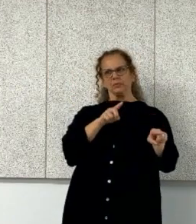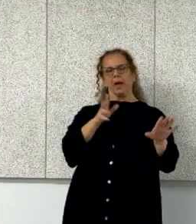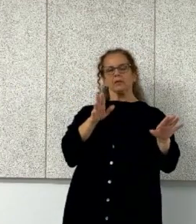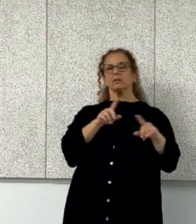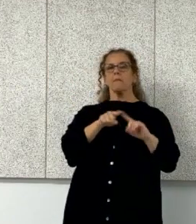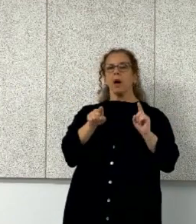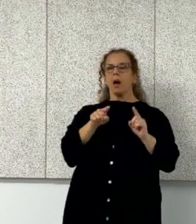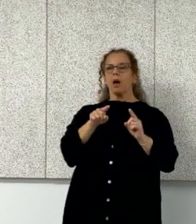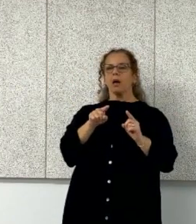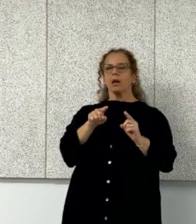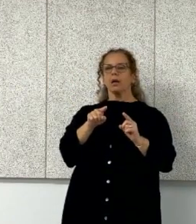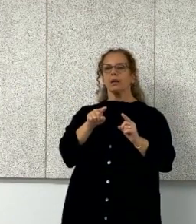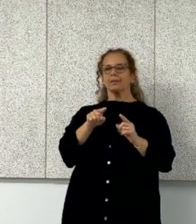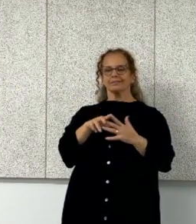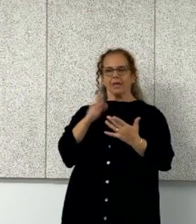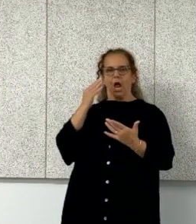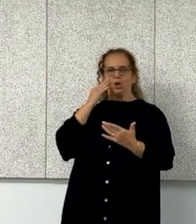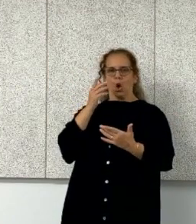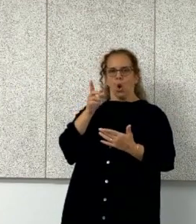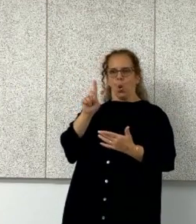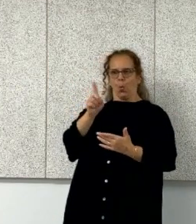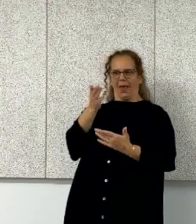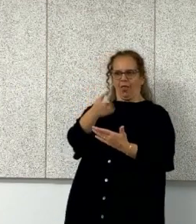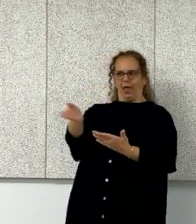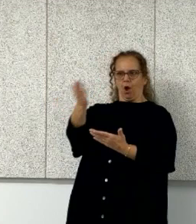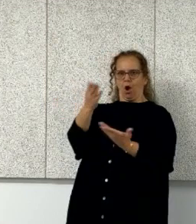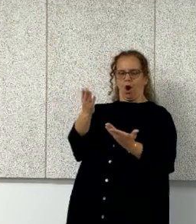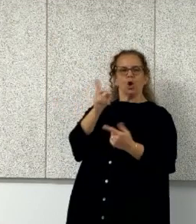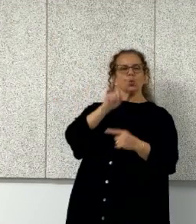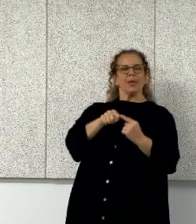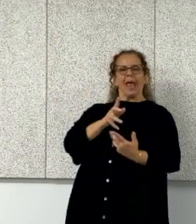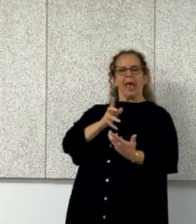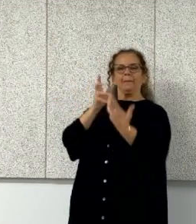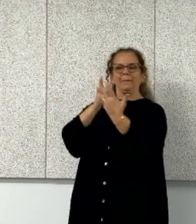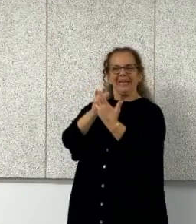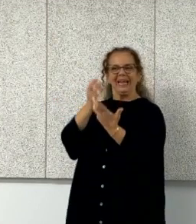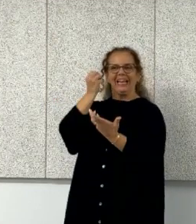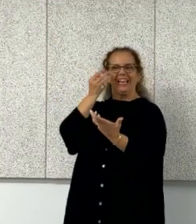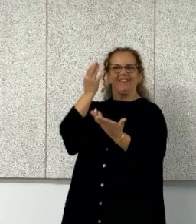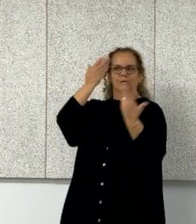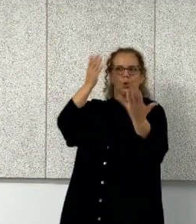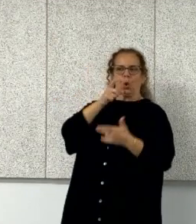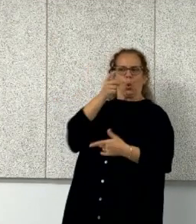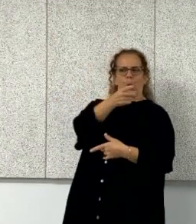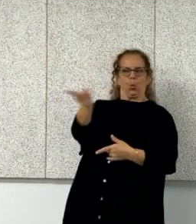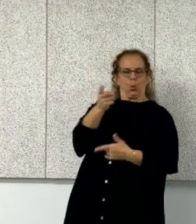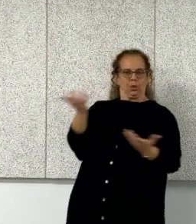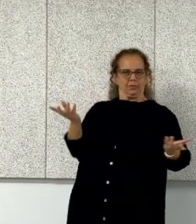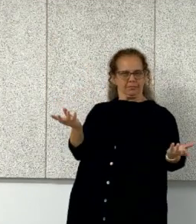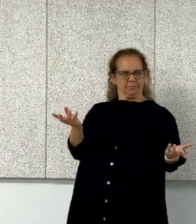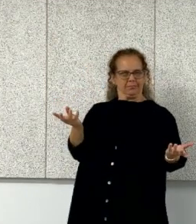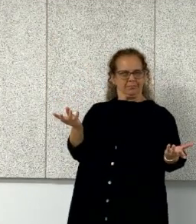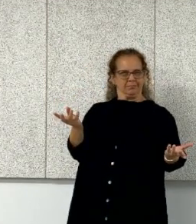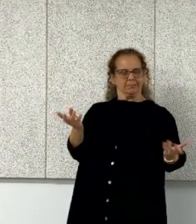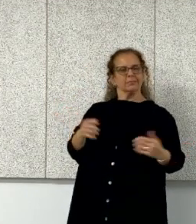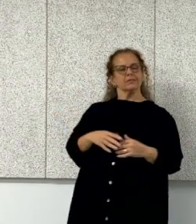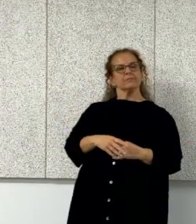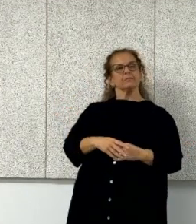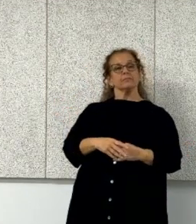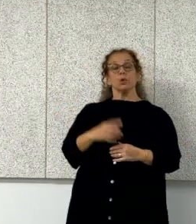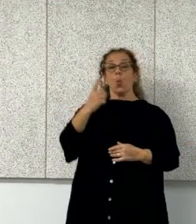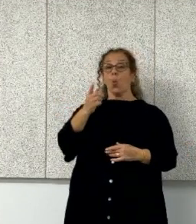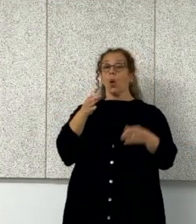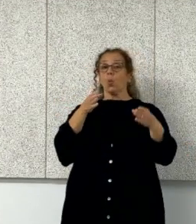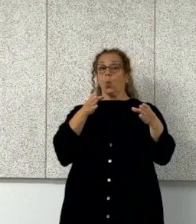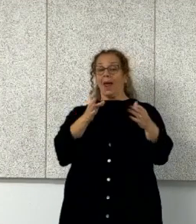of that is just knowing where they are. You can't meet them there if you don't know where that is, where the there is. So one of the ways